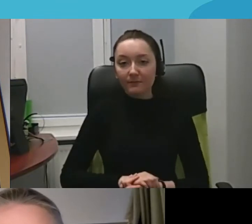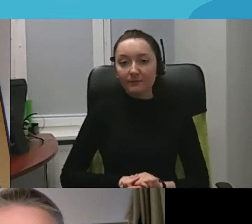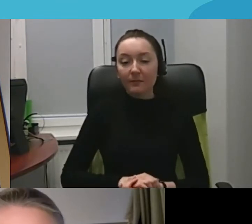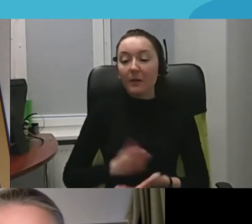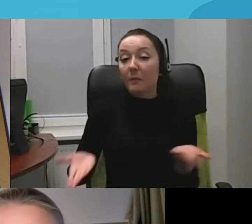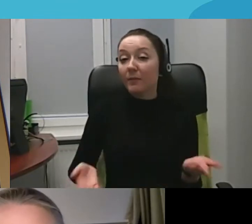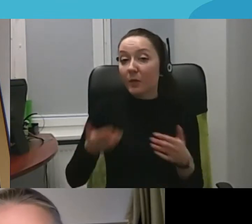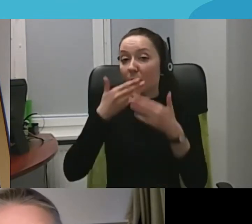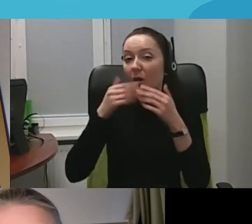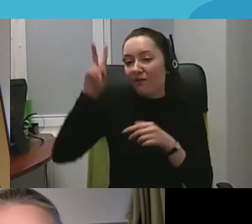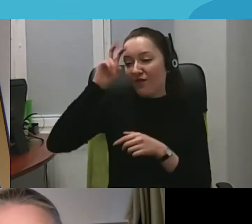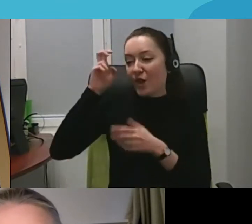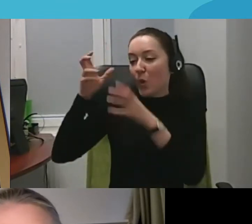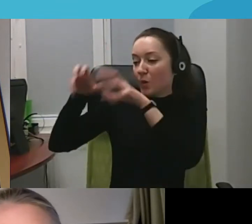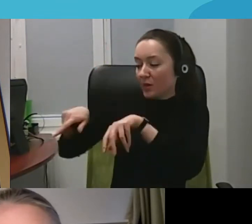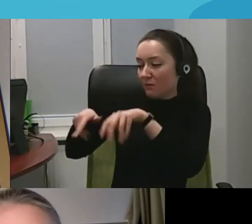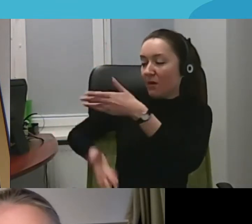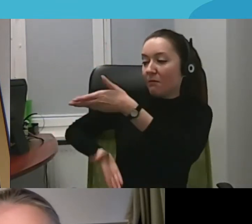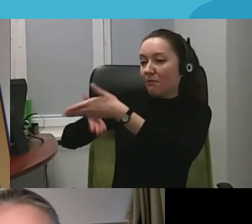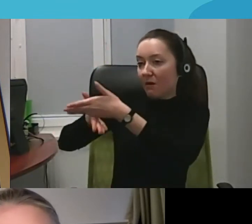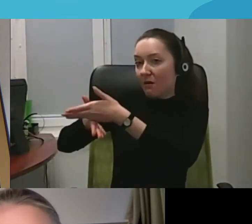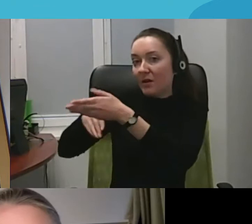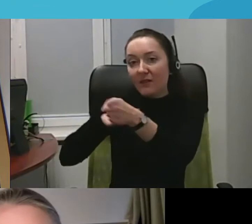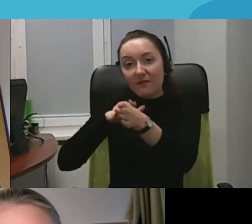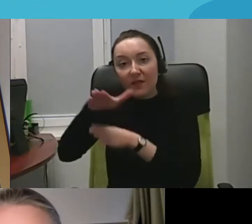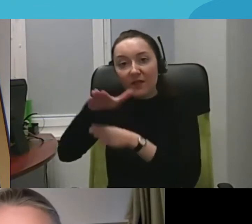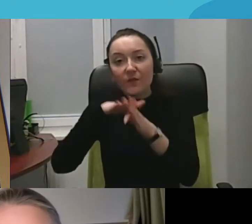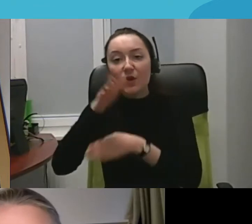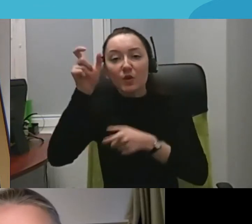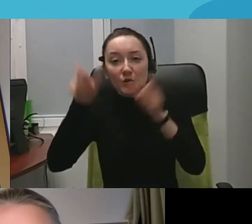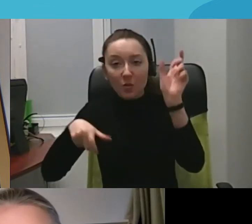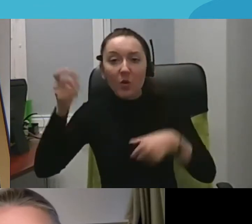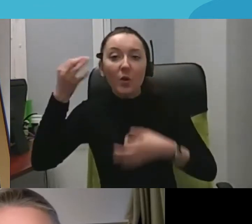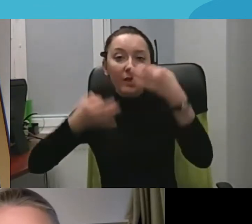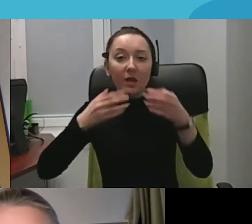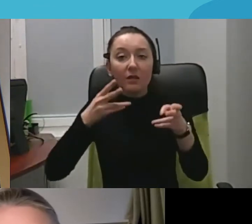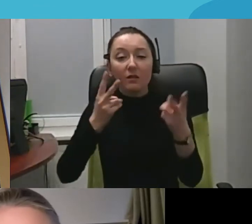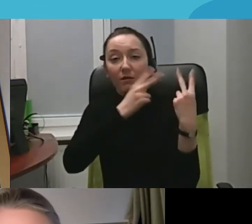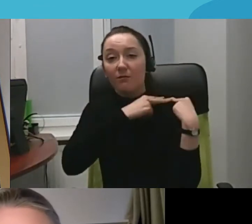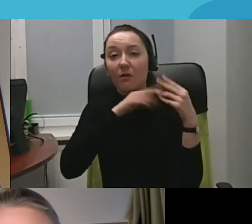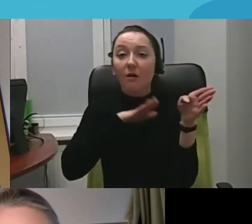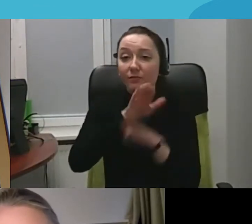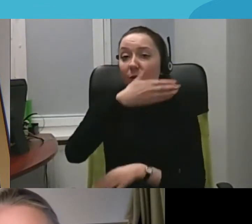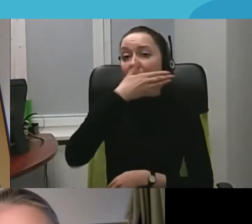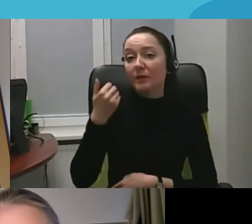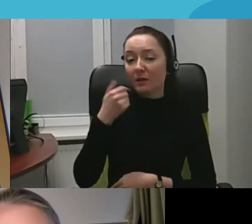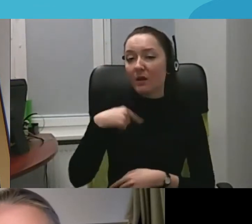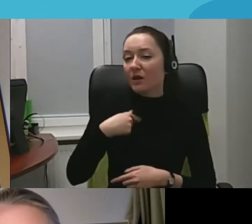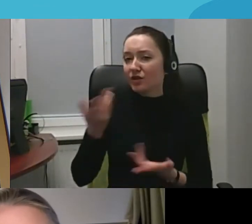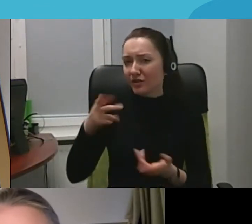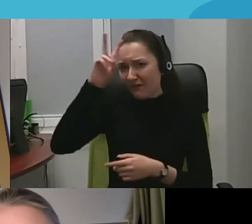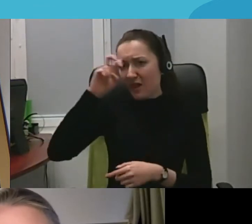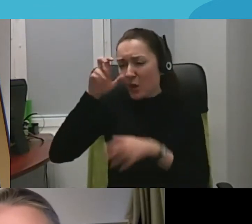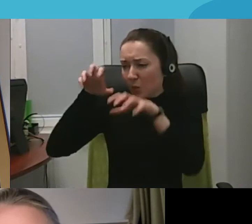fulfilling its human rights obligations. I regularly call the government to implement past recommendations,